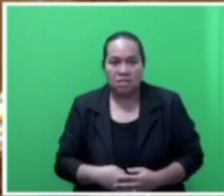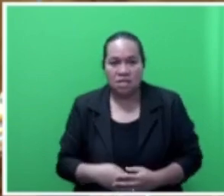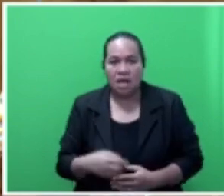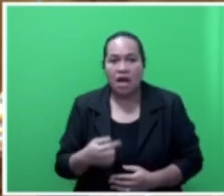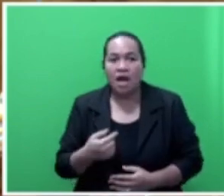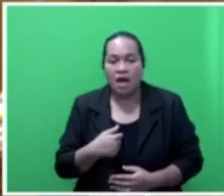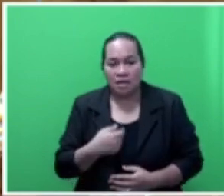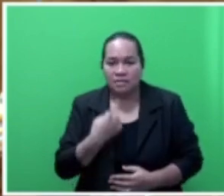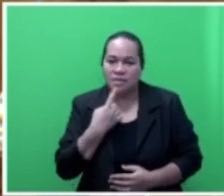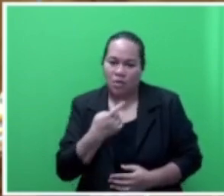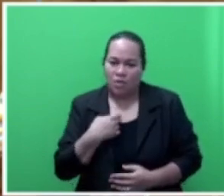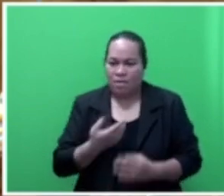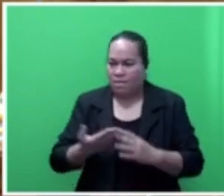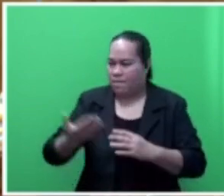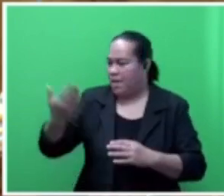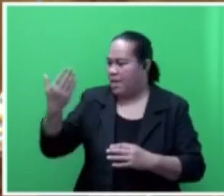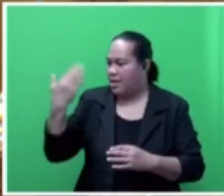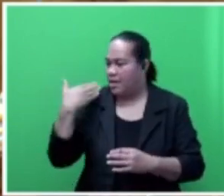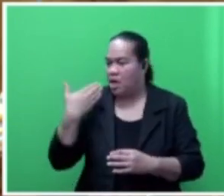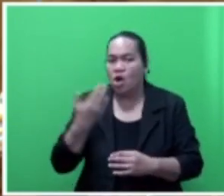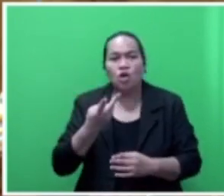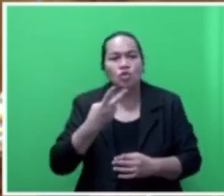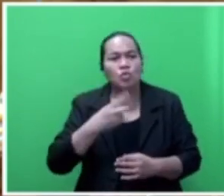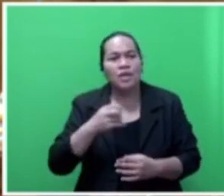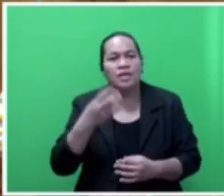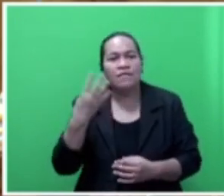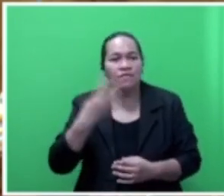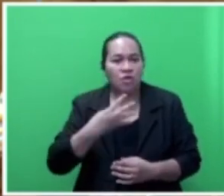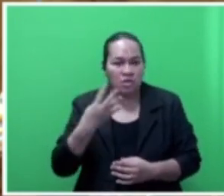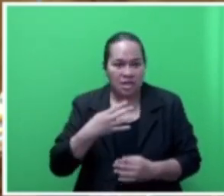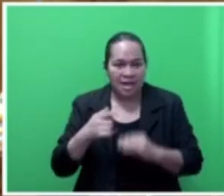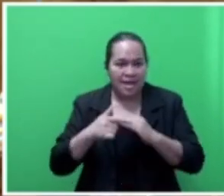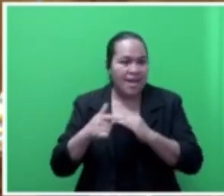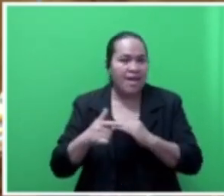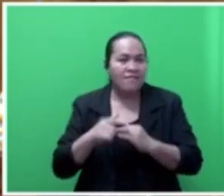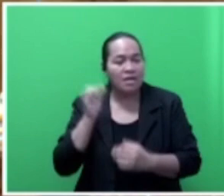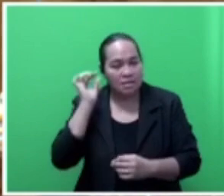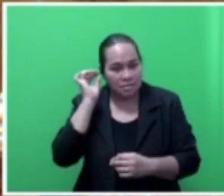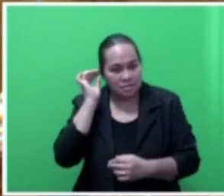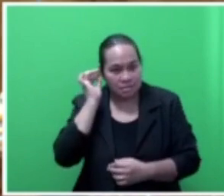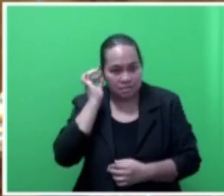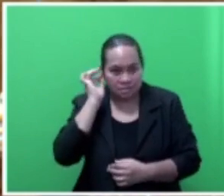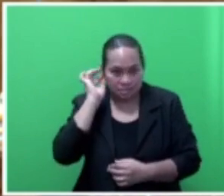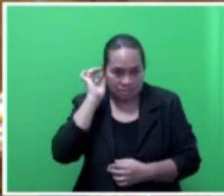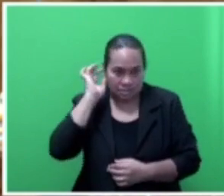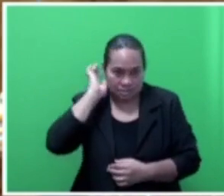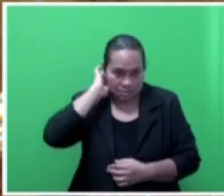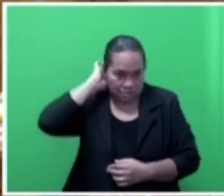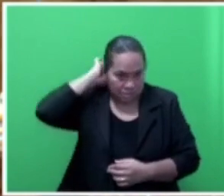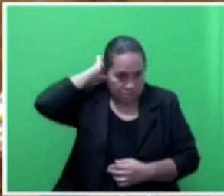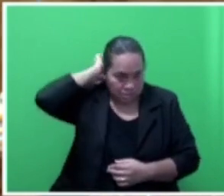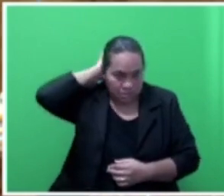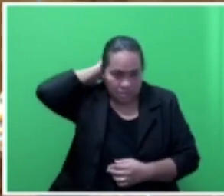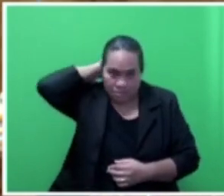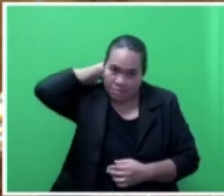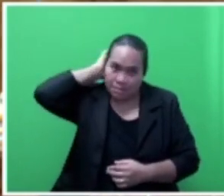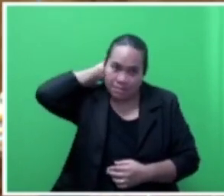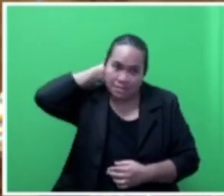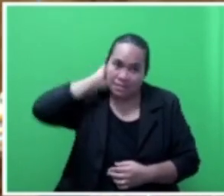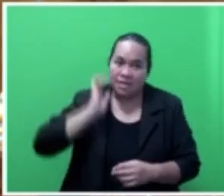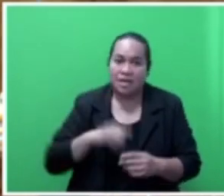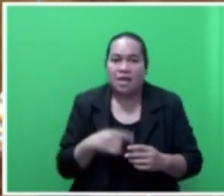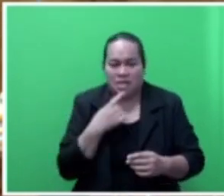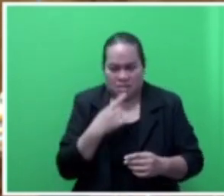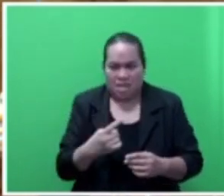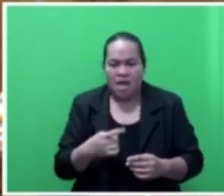we are back in the 2014 level. It underscores the fact that while other similar small island developed countries continue